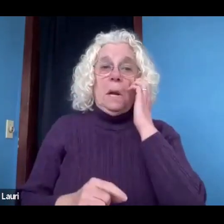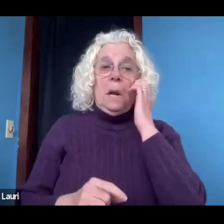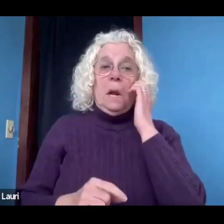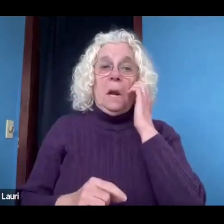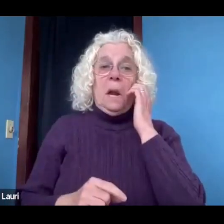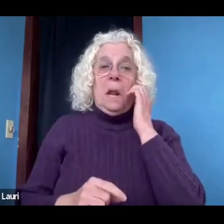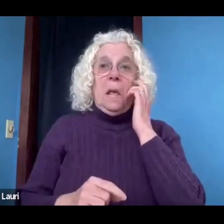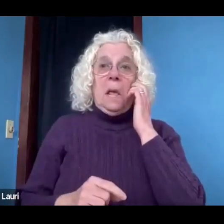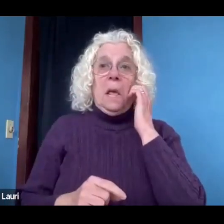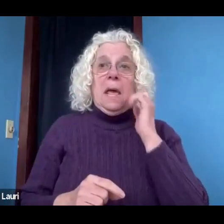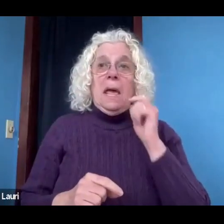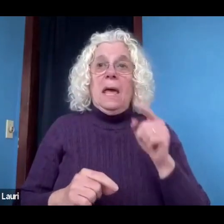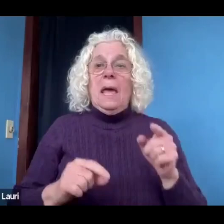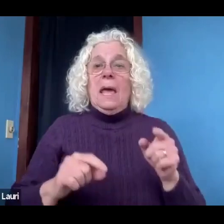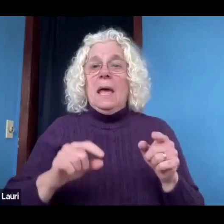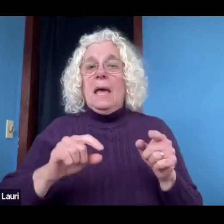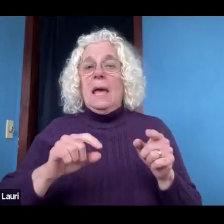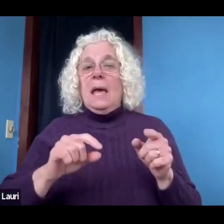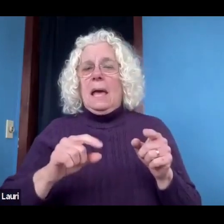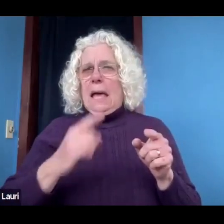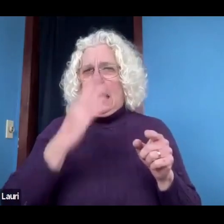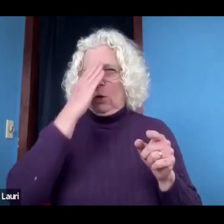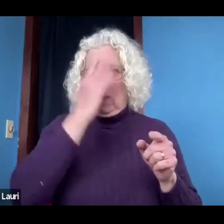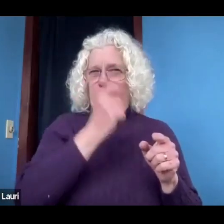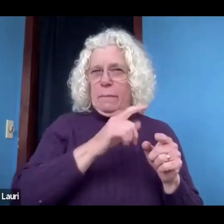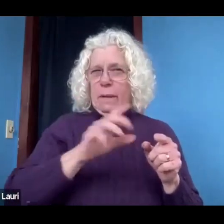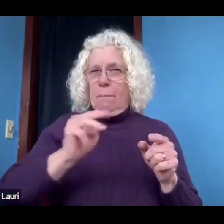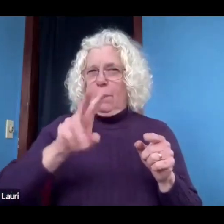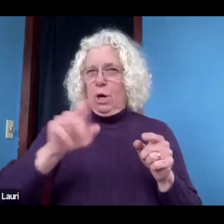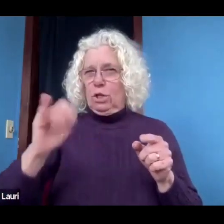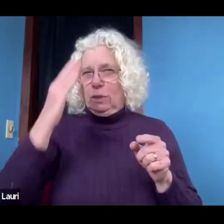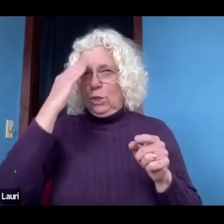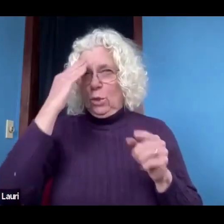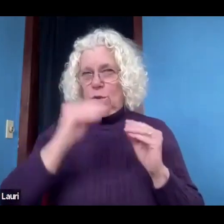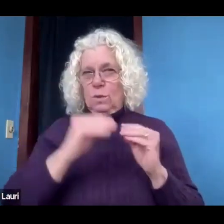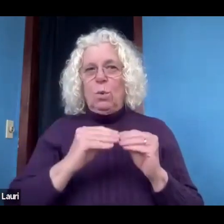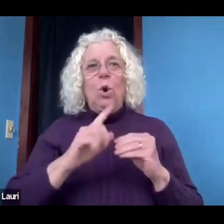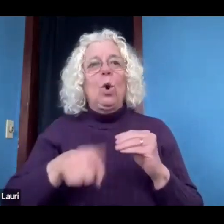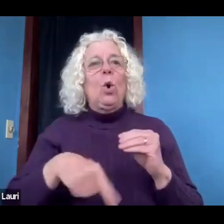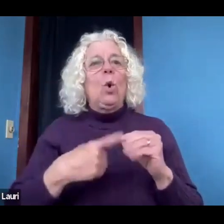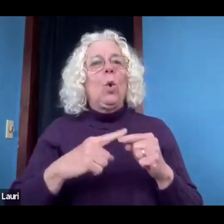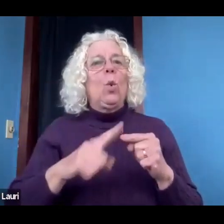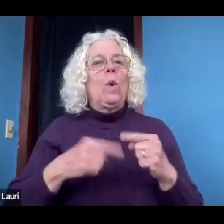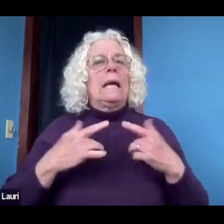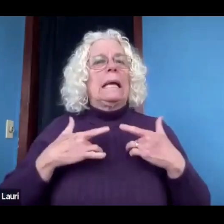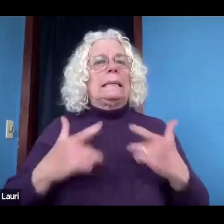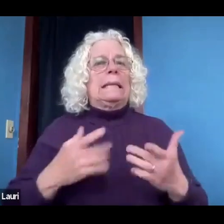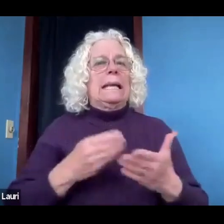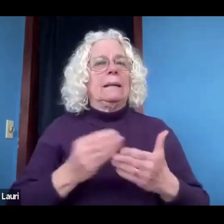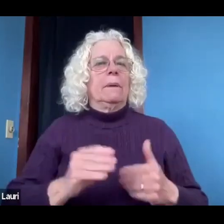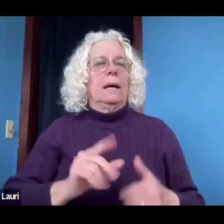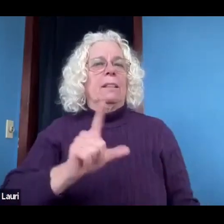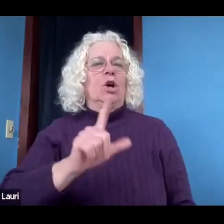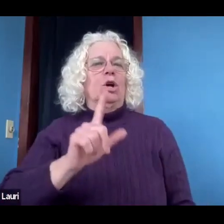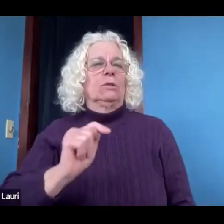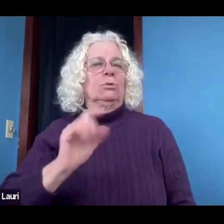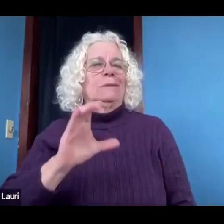field this, but I think Marjorie's probably better at it, asking about when people typically purchase long-term care insurance.